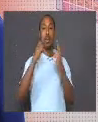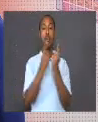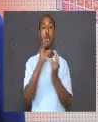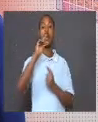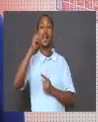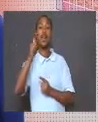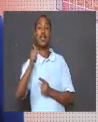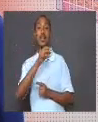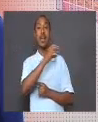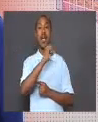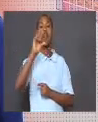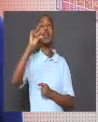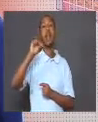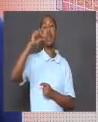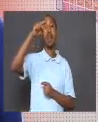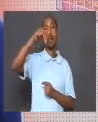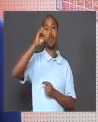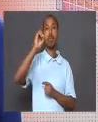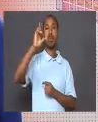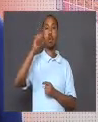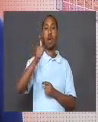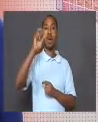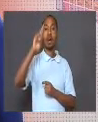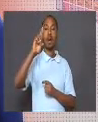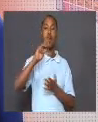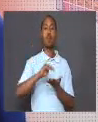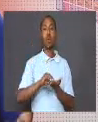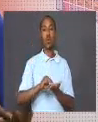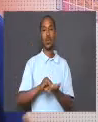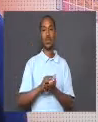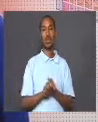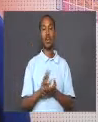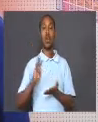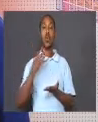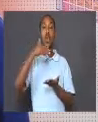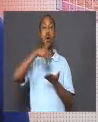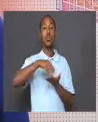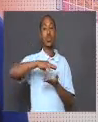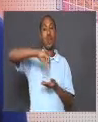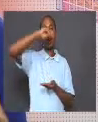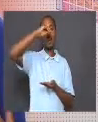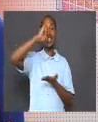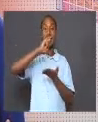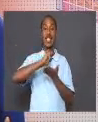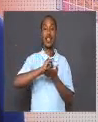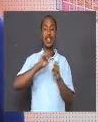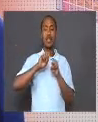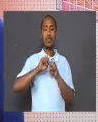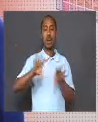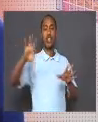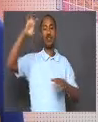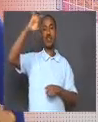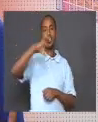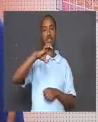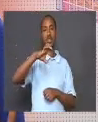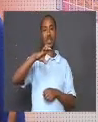gases and non-polar molecules. We also learned that dispersion